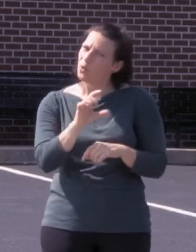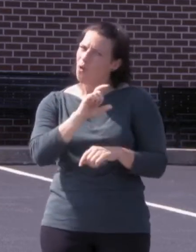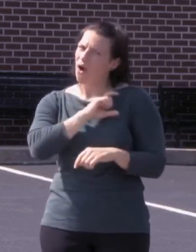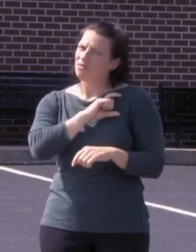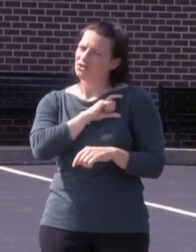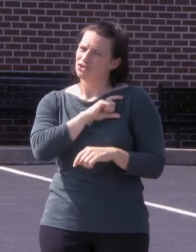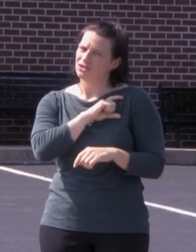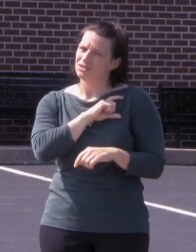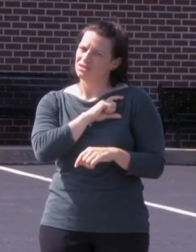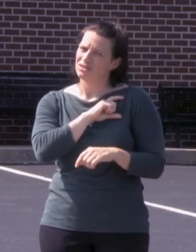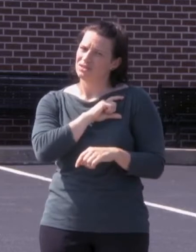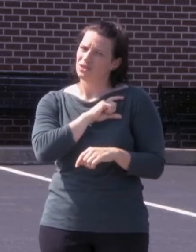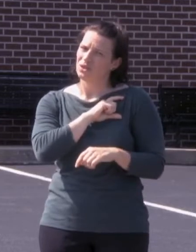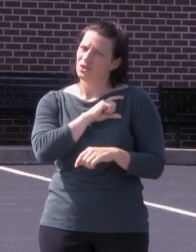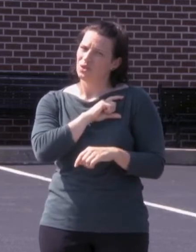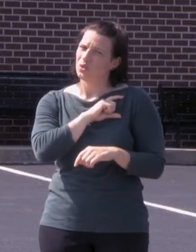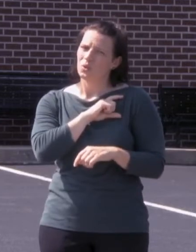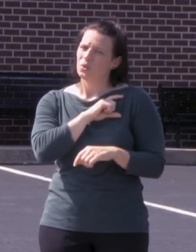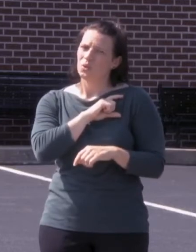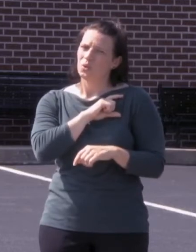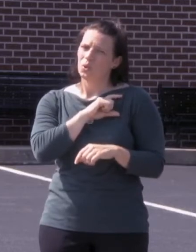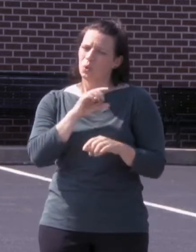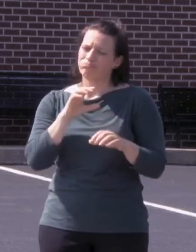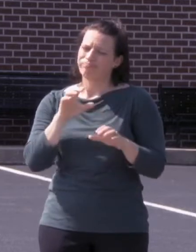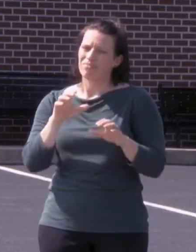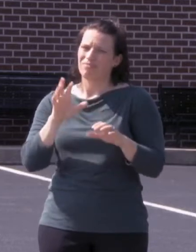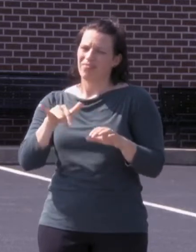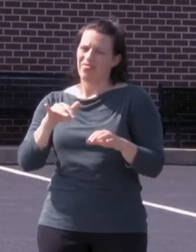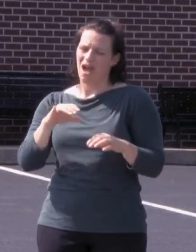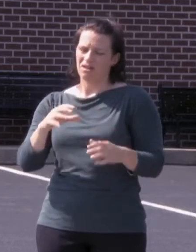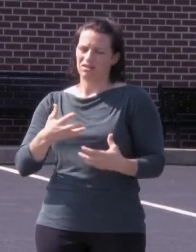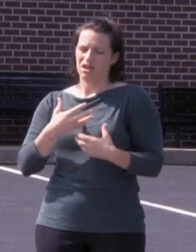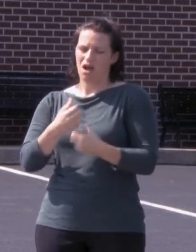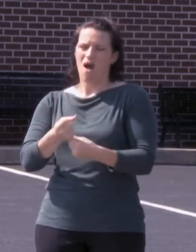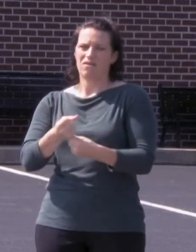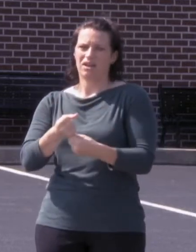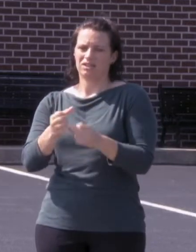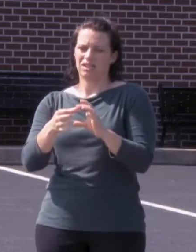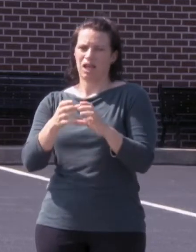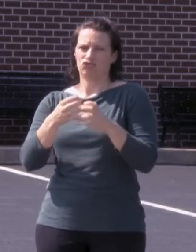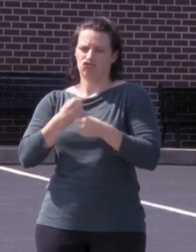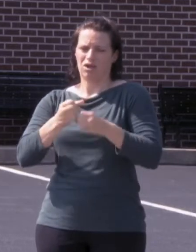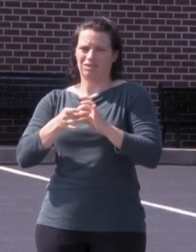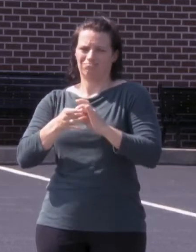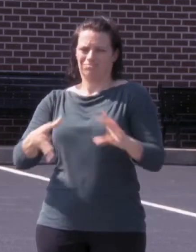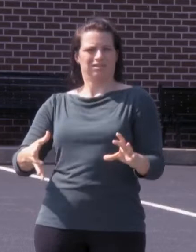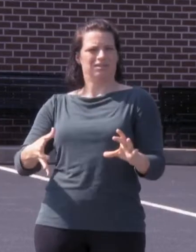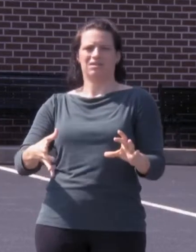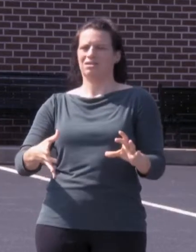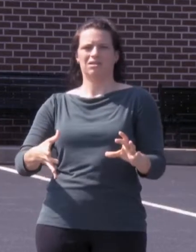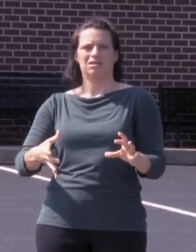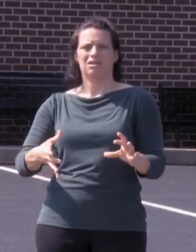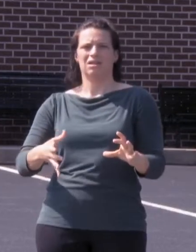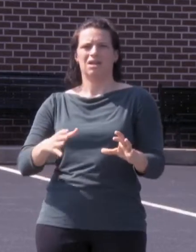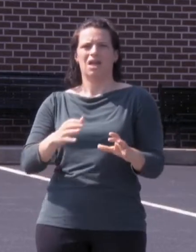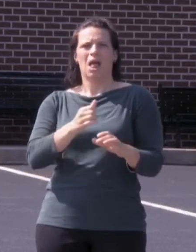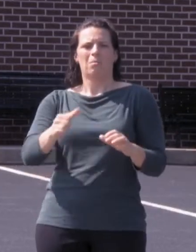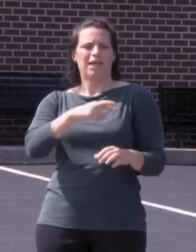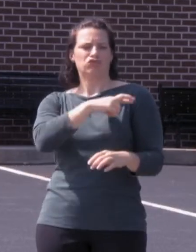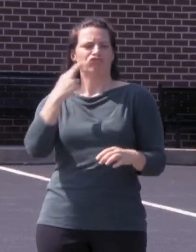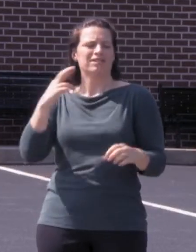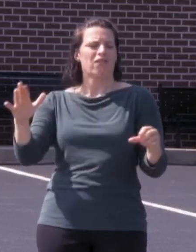officers who betray that confidence and who undermine that trust put at risk the entire